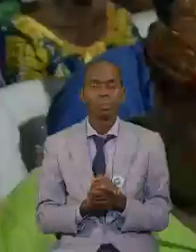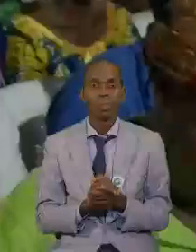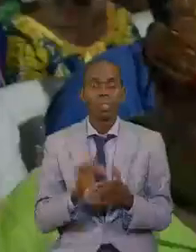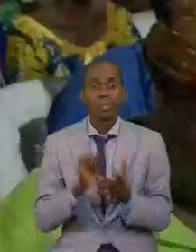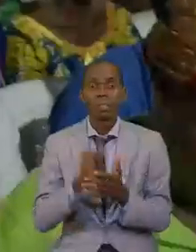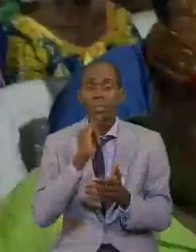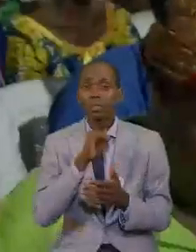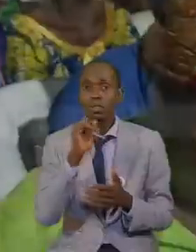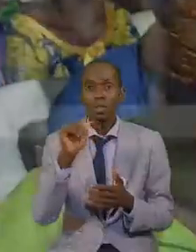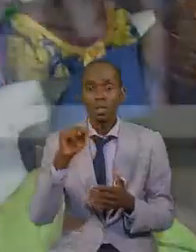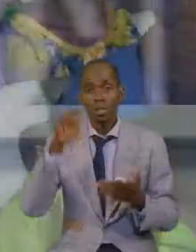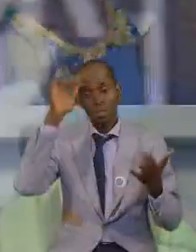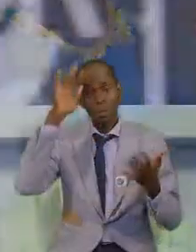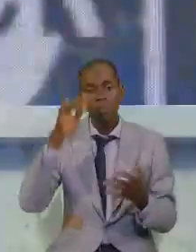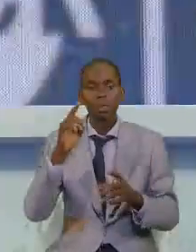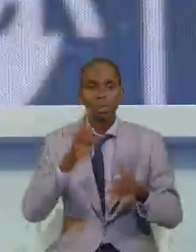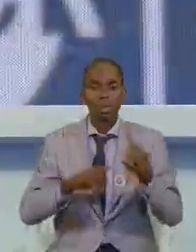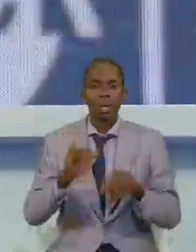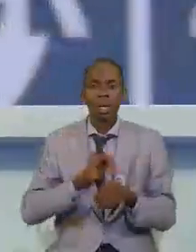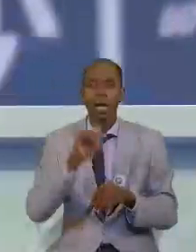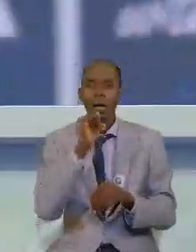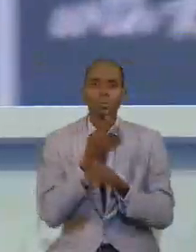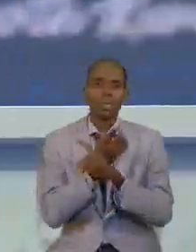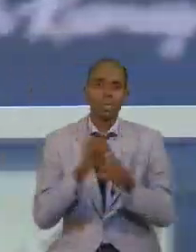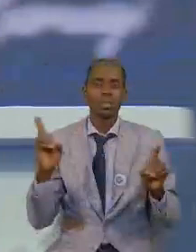it's reality. I am delivered